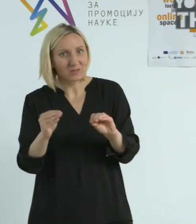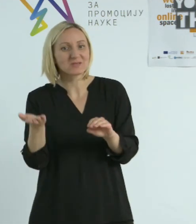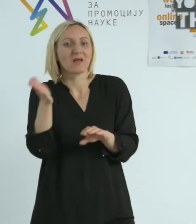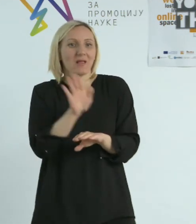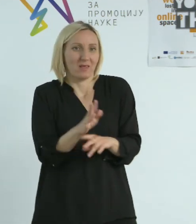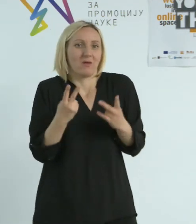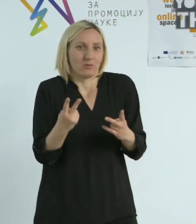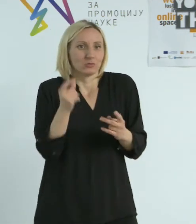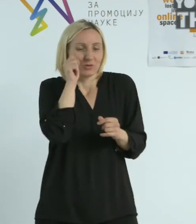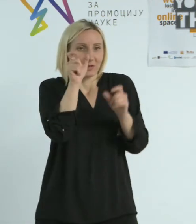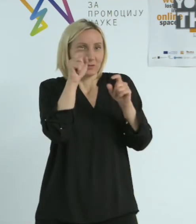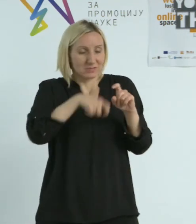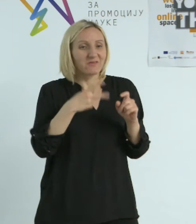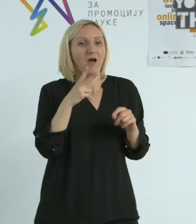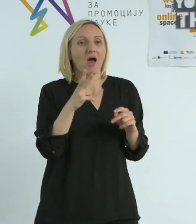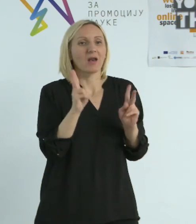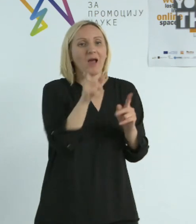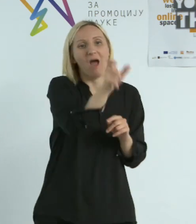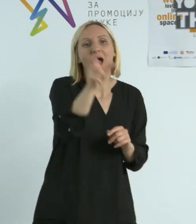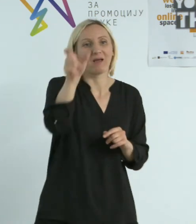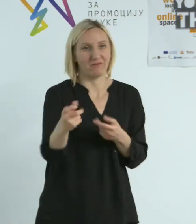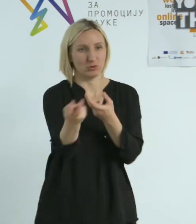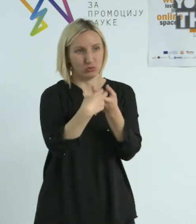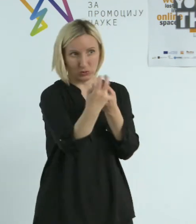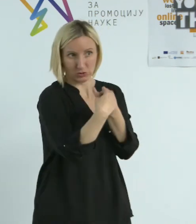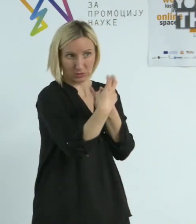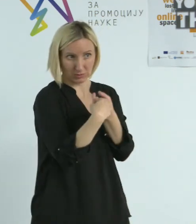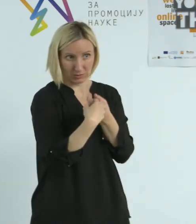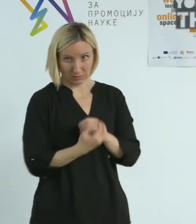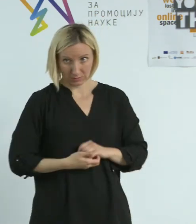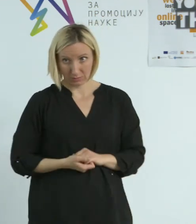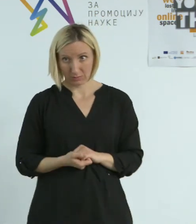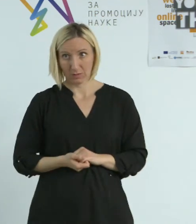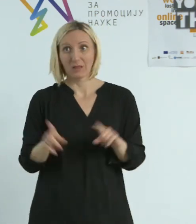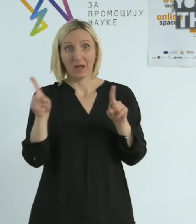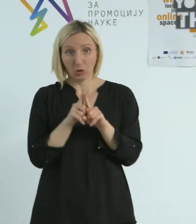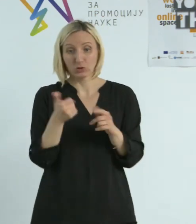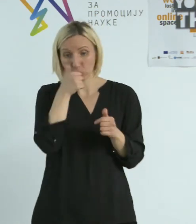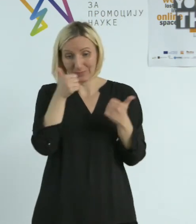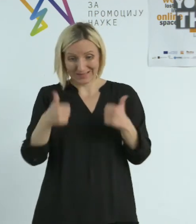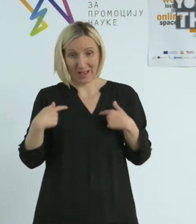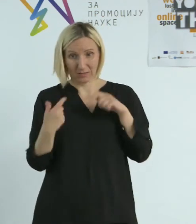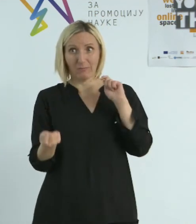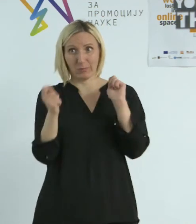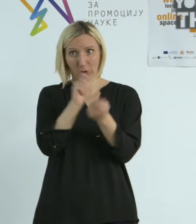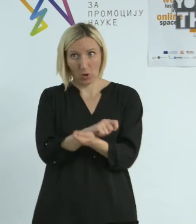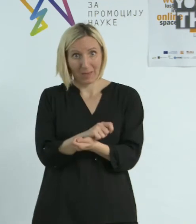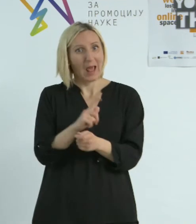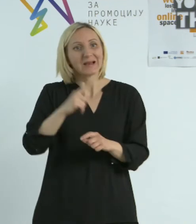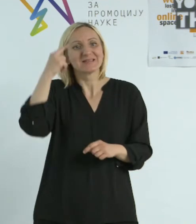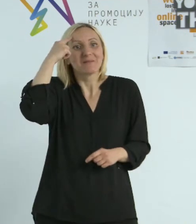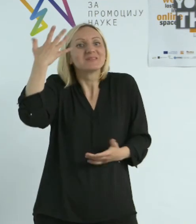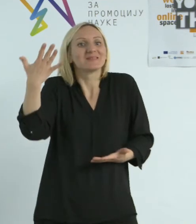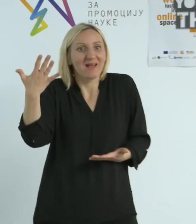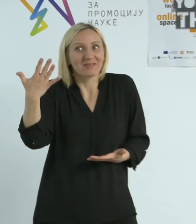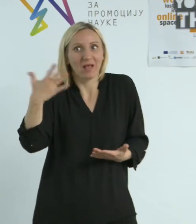key thing in an online course. And also, what I would change now in my course is what I haven't think about, and